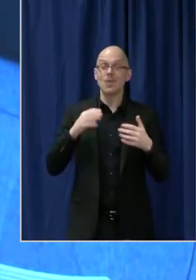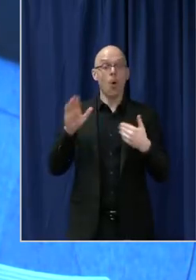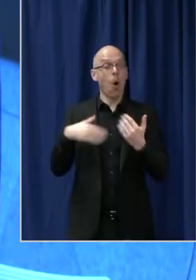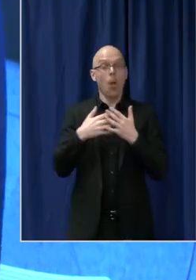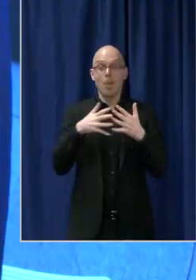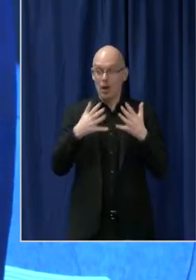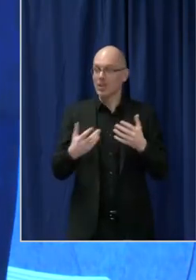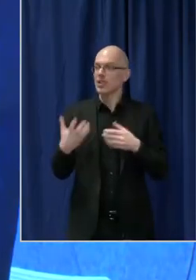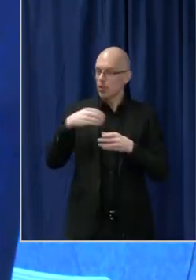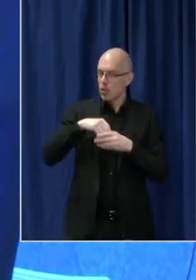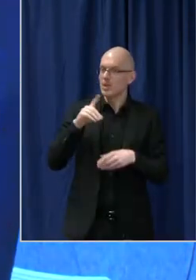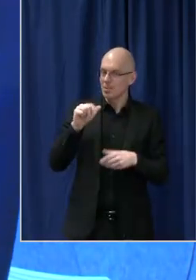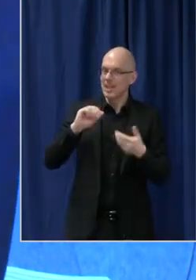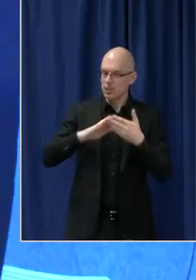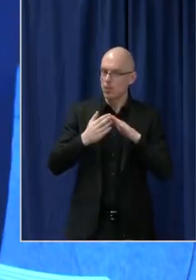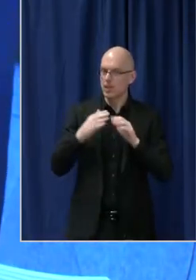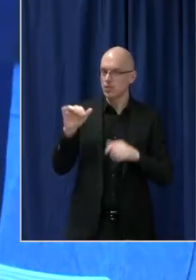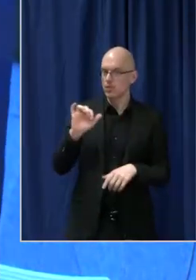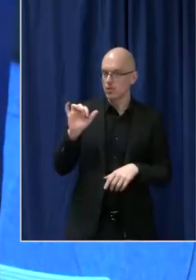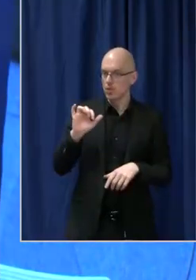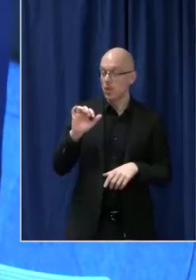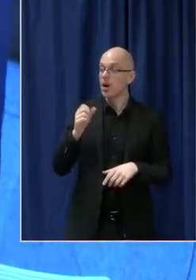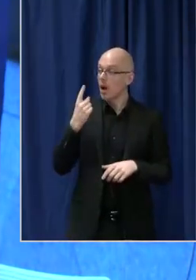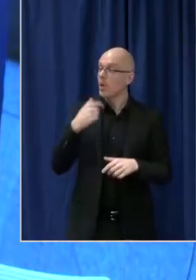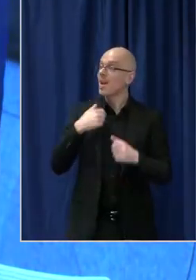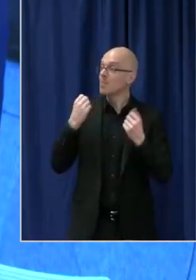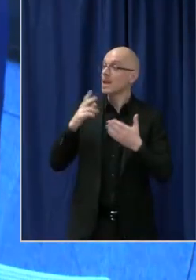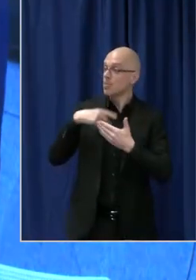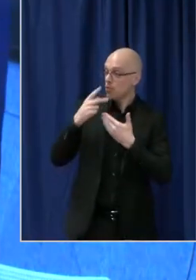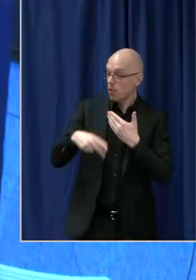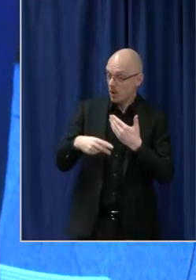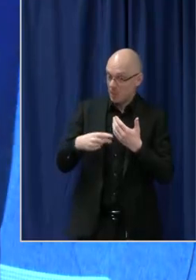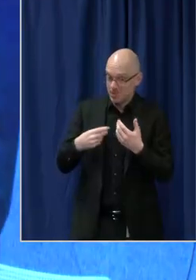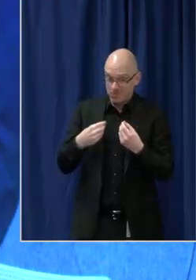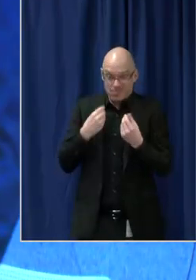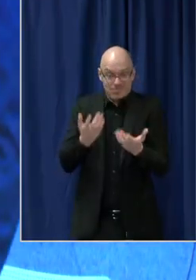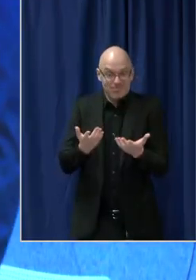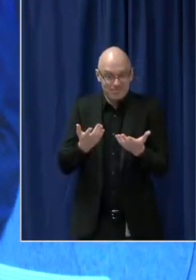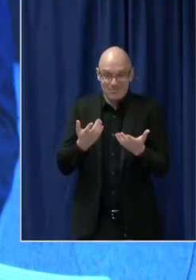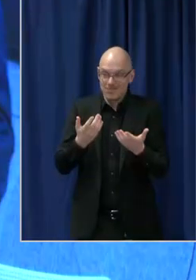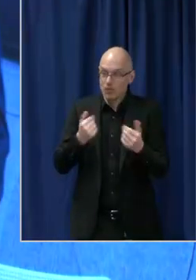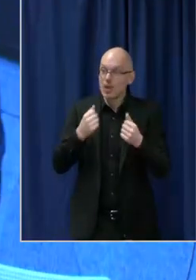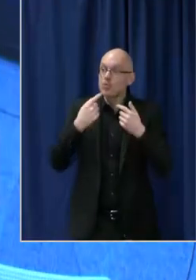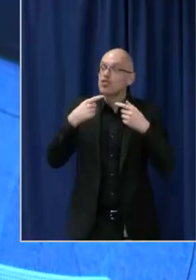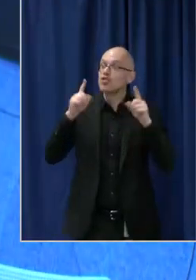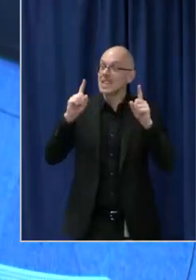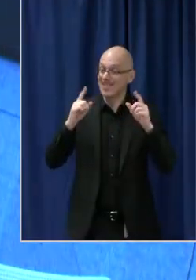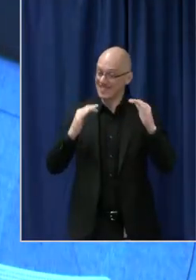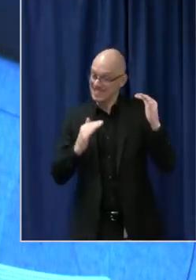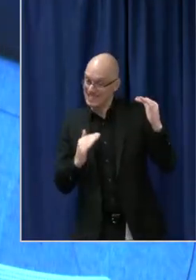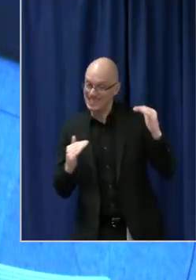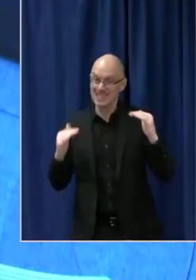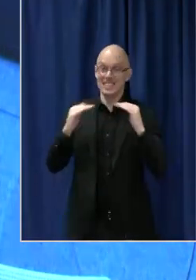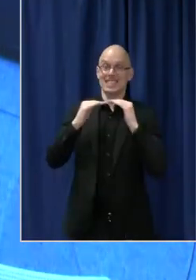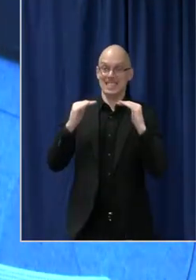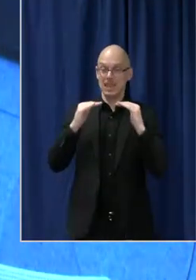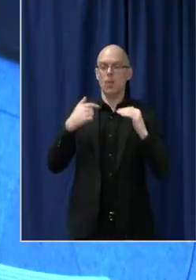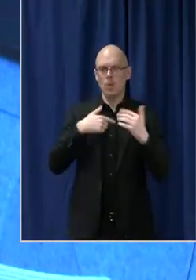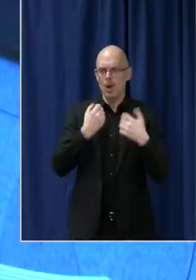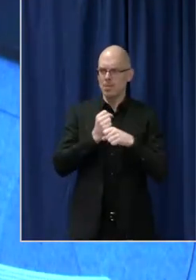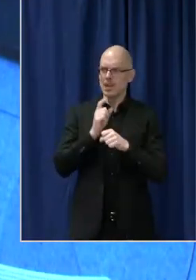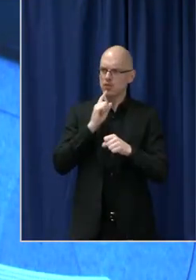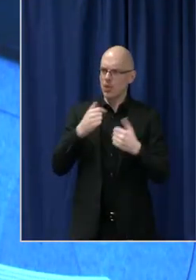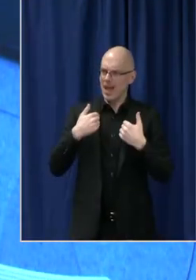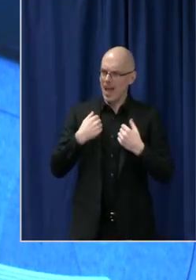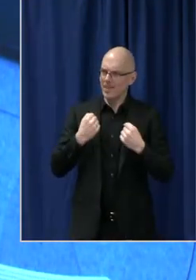programs underway designed to achieve that. We have to make sure that we have a solid foundation for a lot of